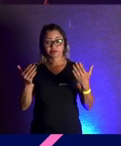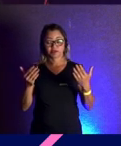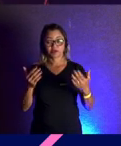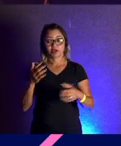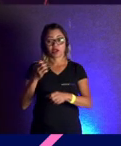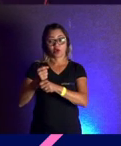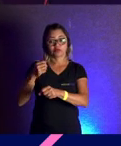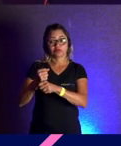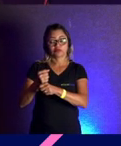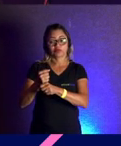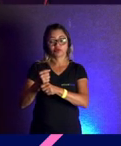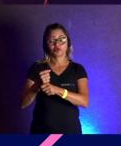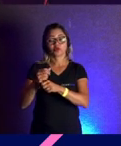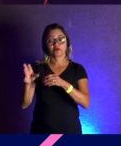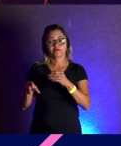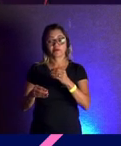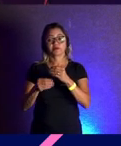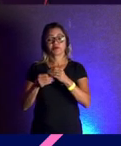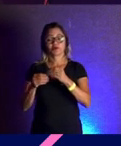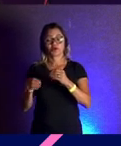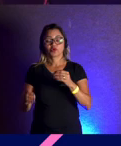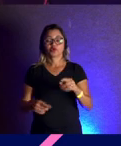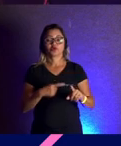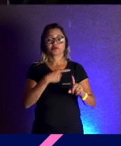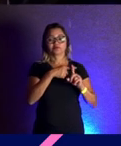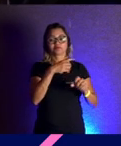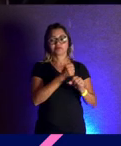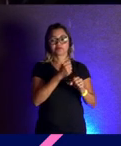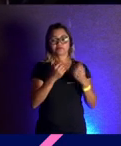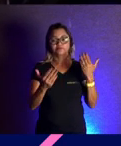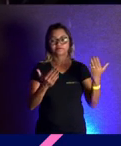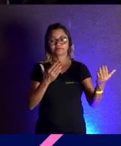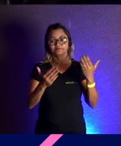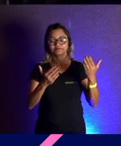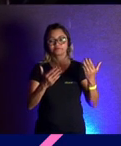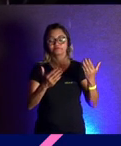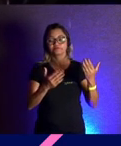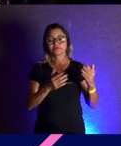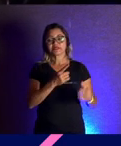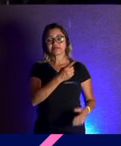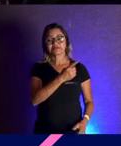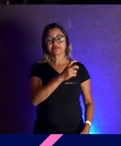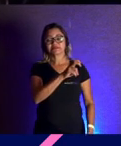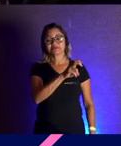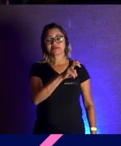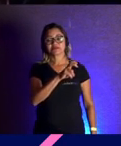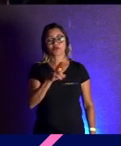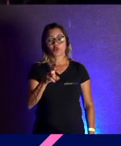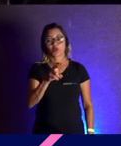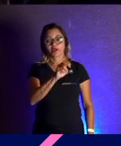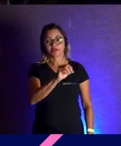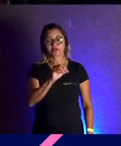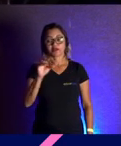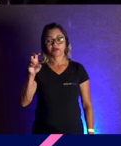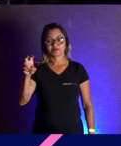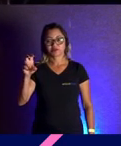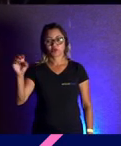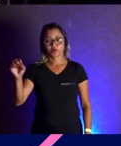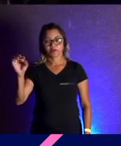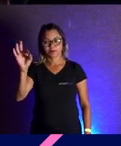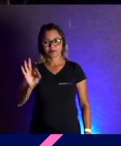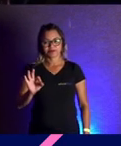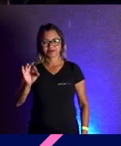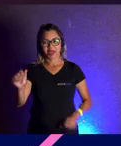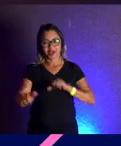that the total that you estimate is 50-50. So you change the proportion. Now that would not be legitimate if you